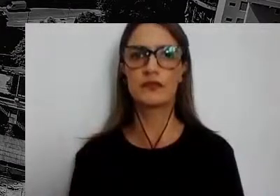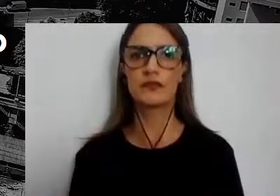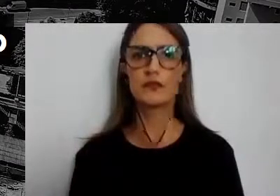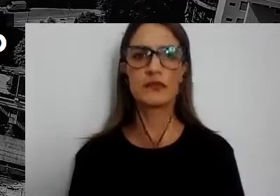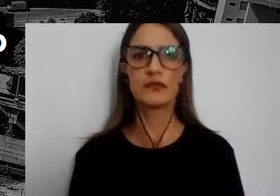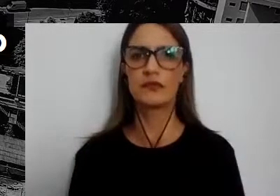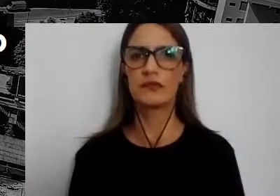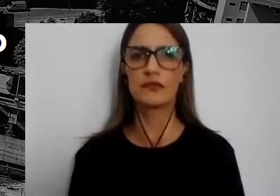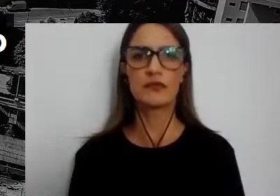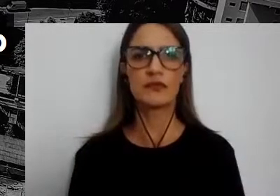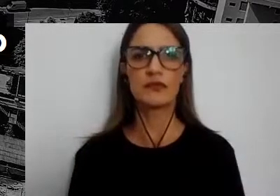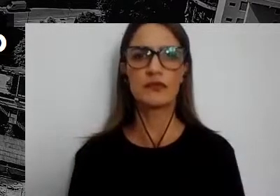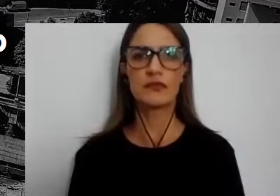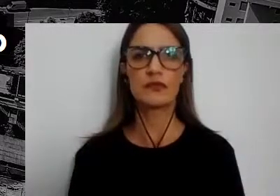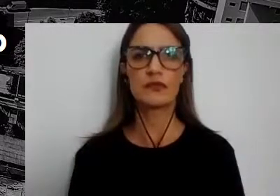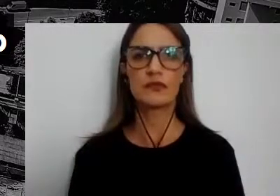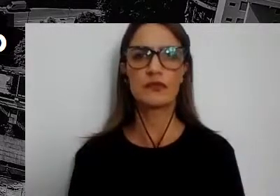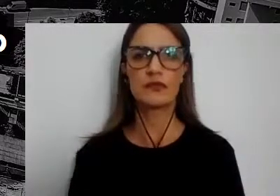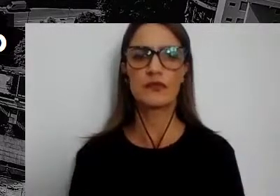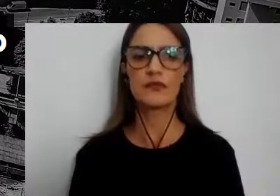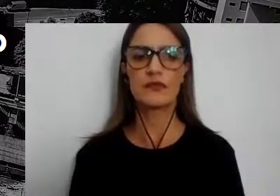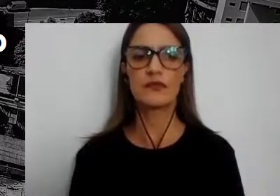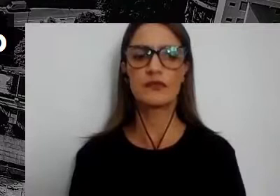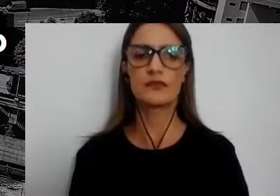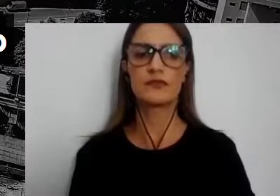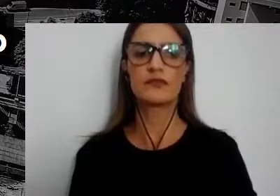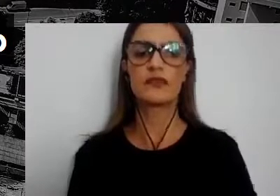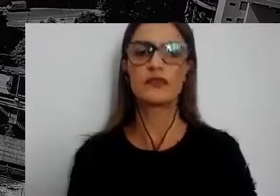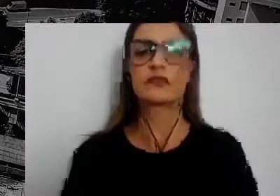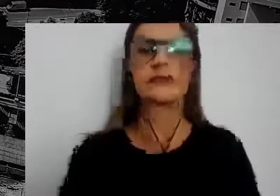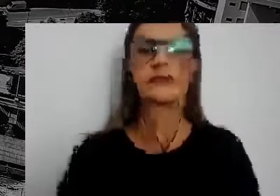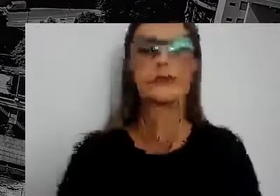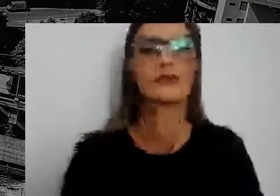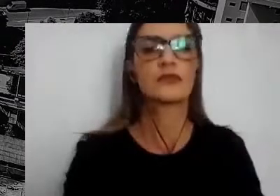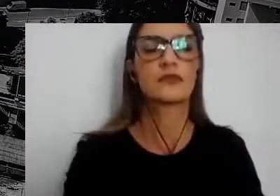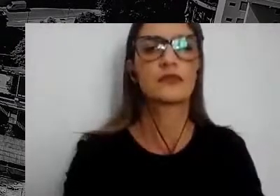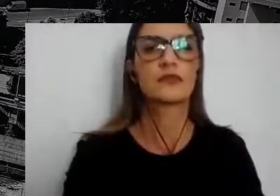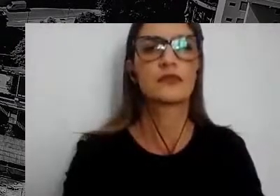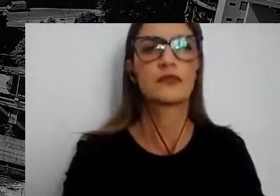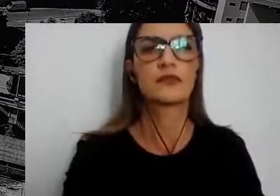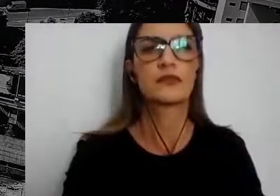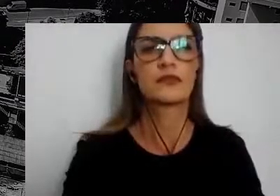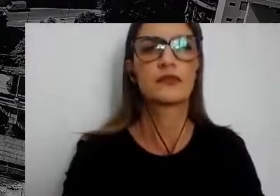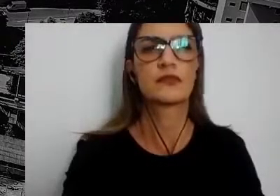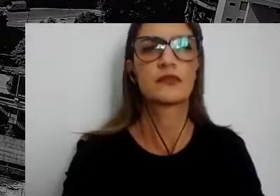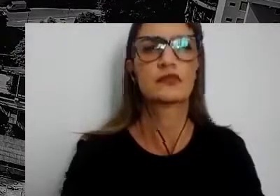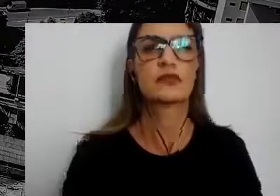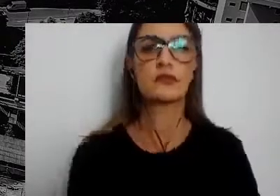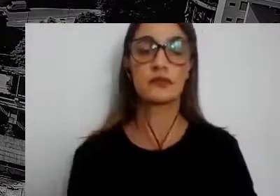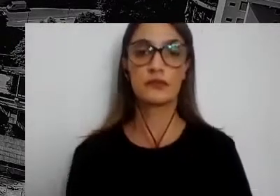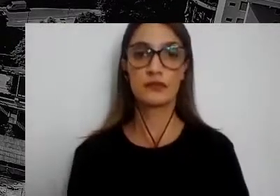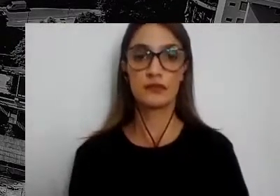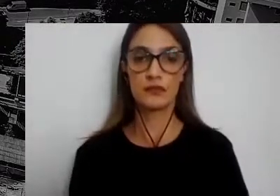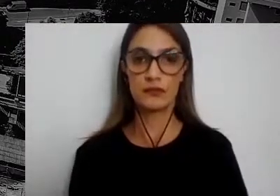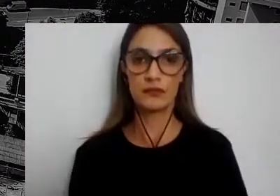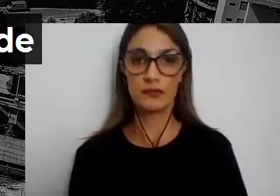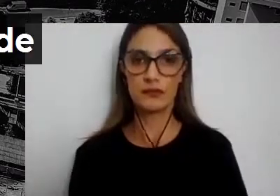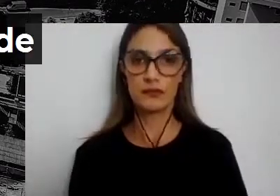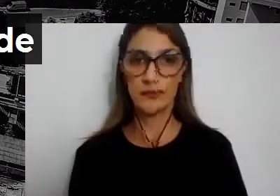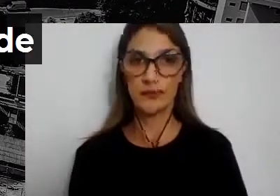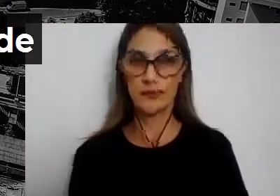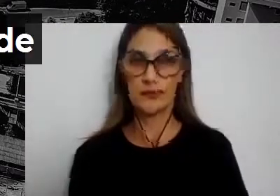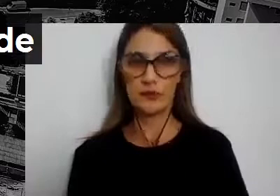Very good. I'm connected twice into the Zoom, so it's not clear to me where the input's coming from in my ears versus my connection.